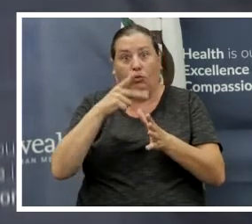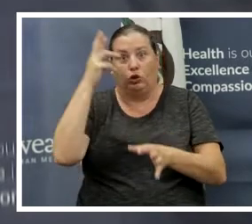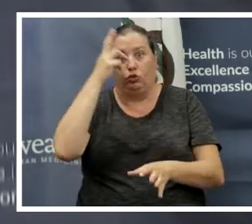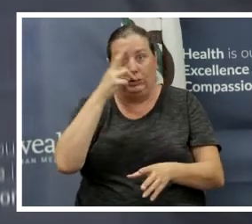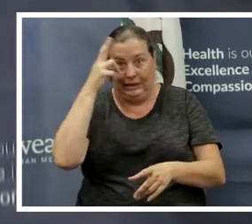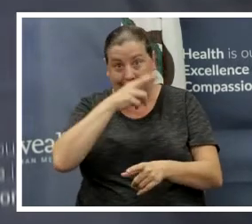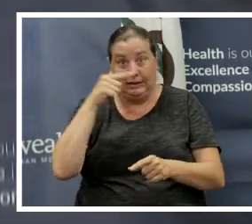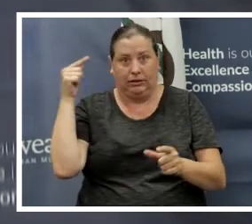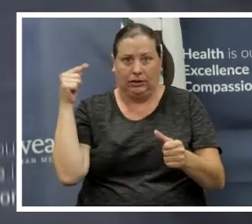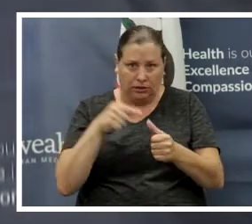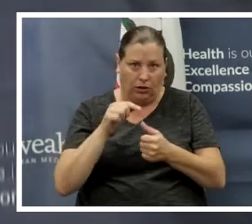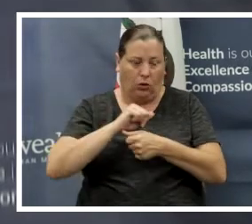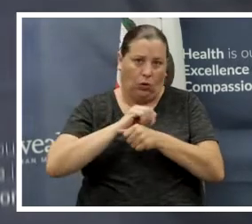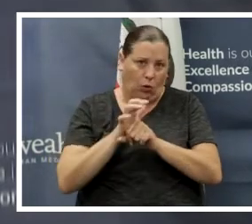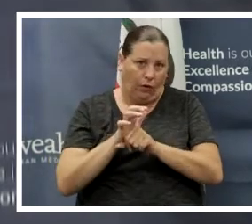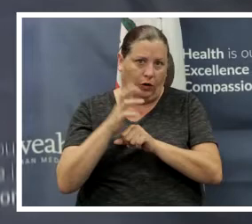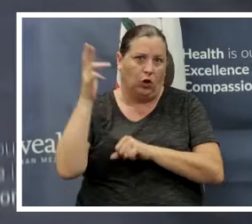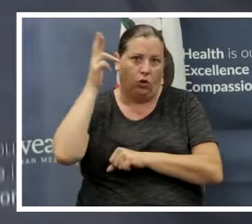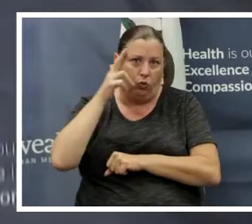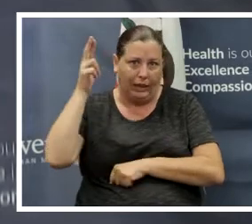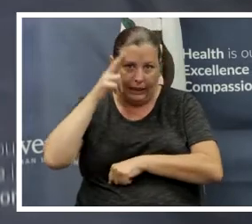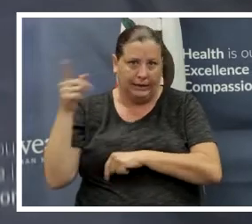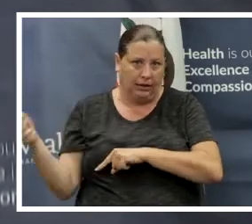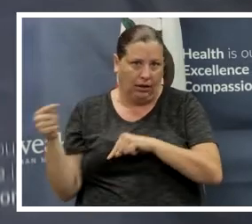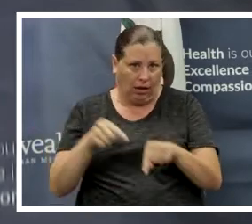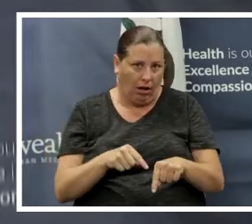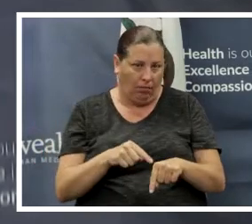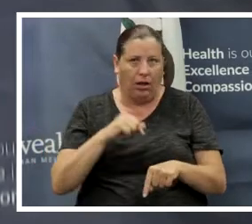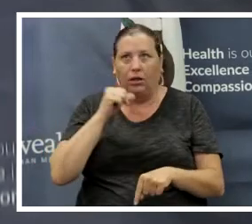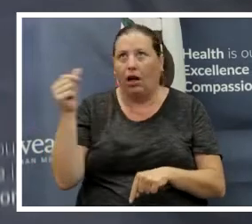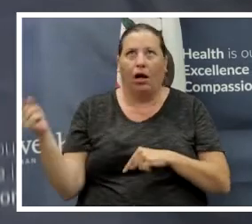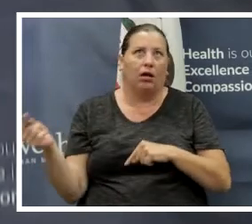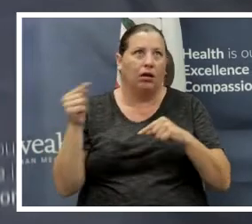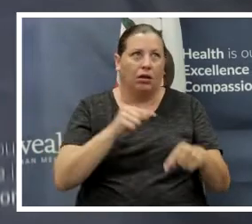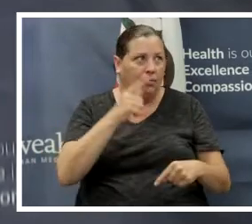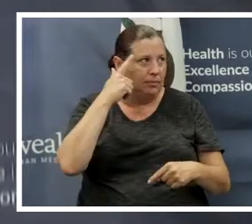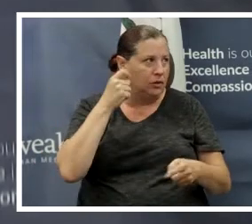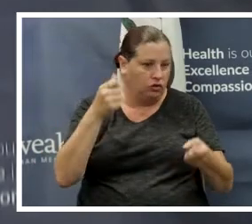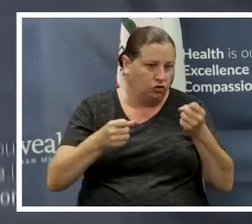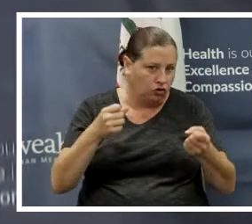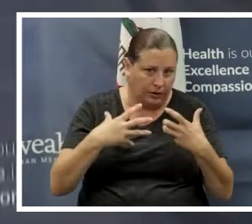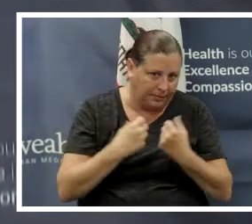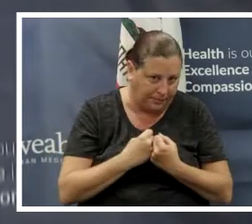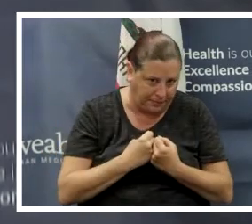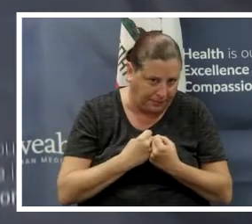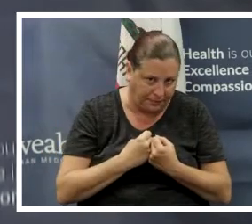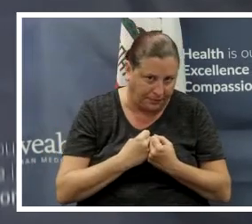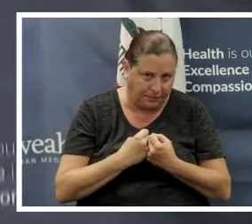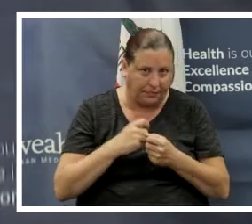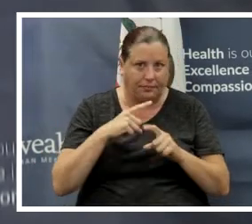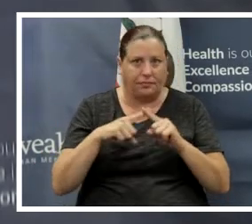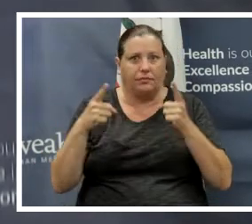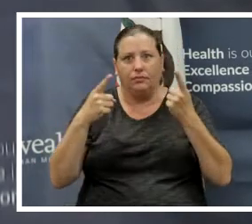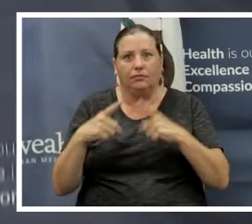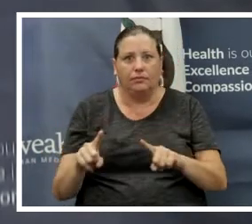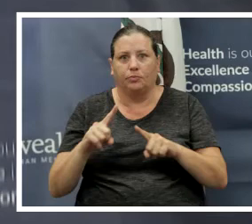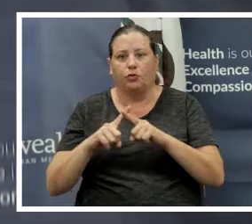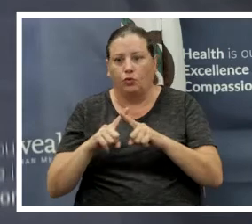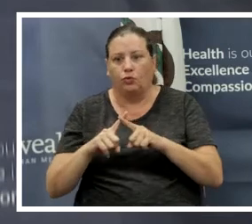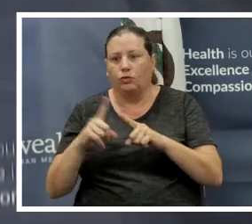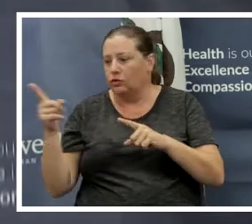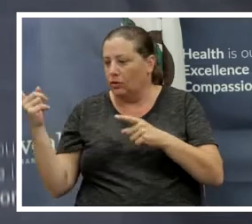what brought them to the hospital. Not that they came to the hospital because they were in a car accident, but they happened to also test positive for